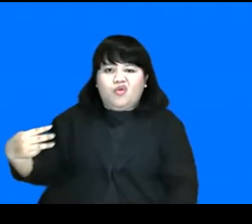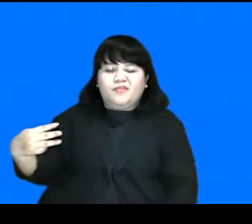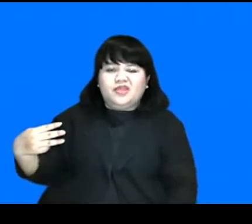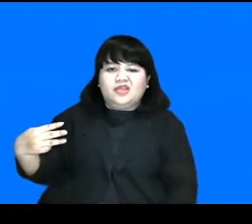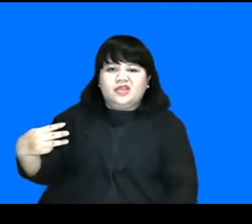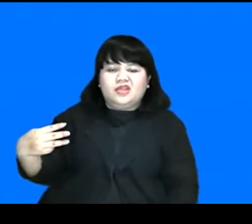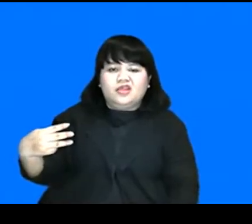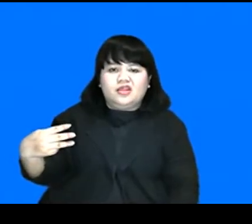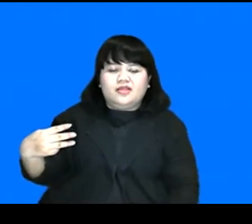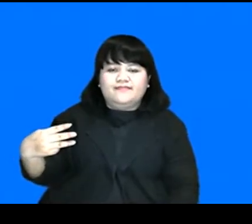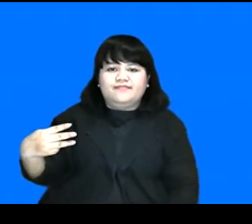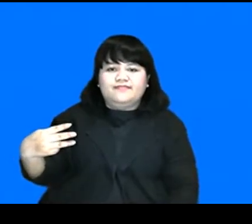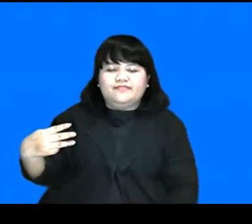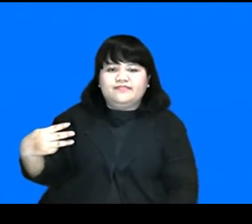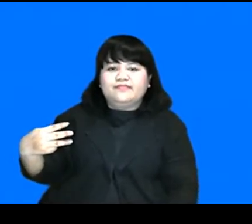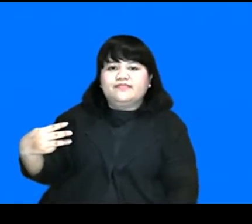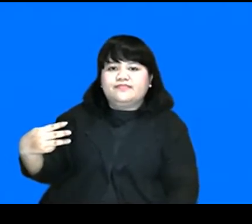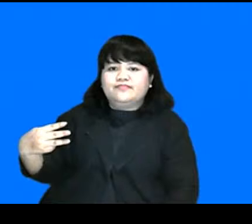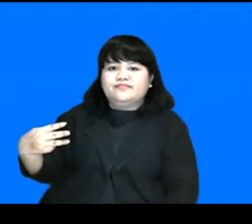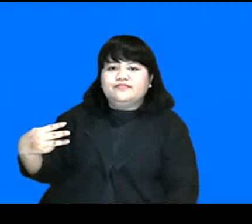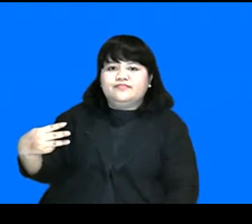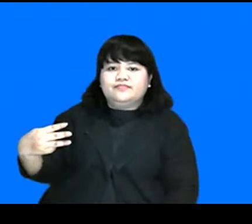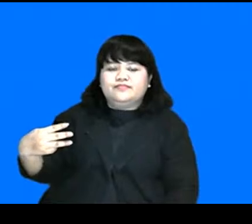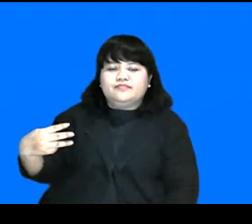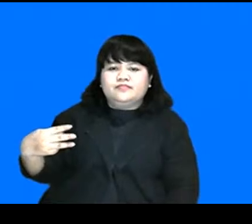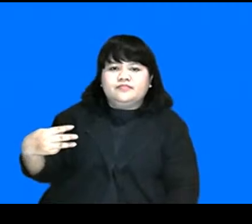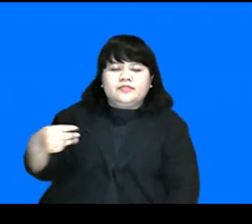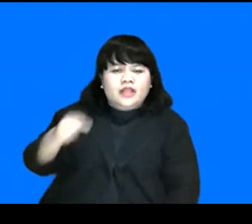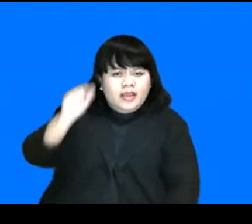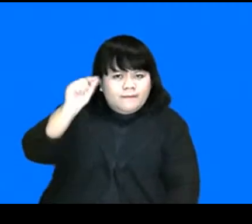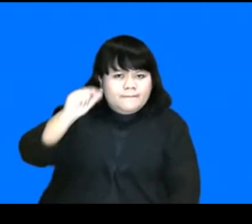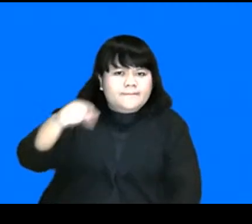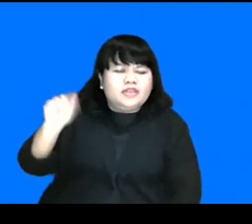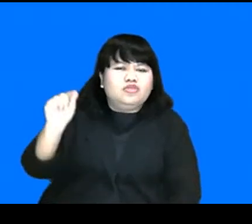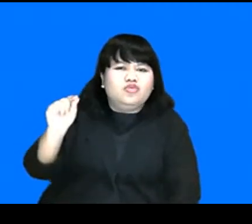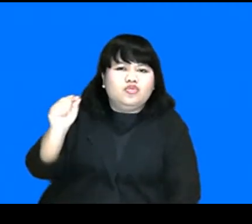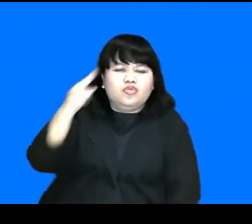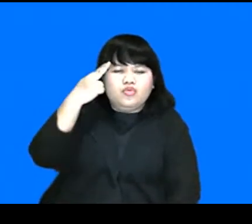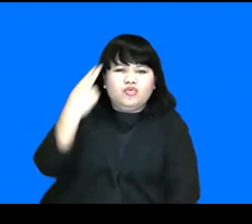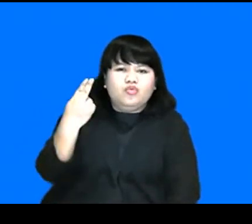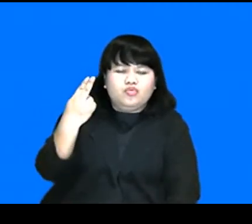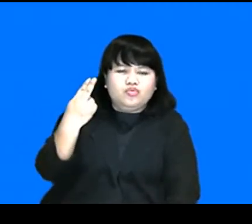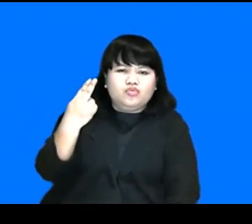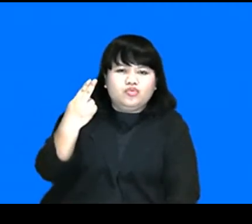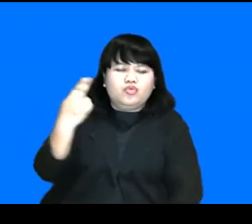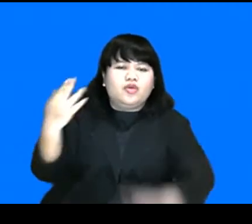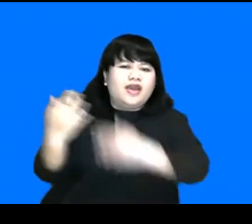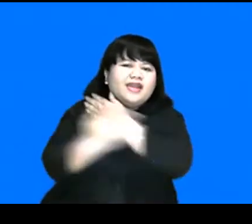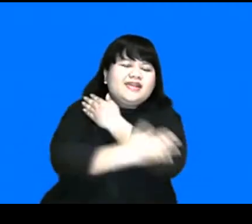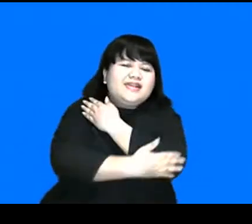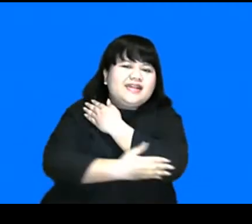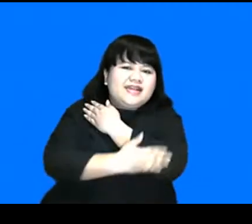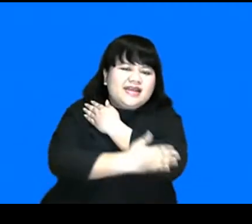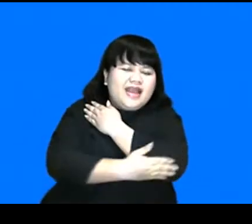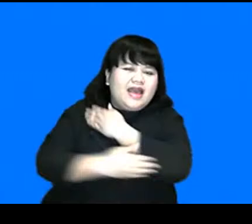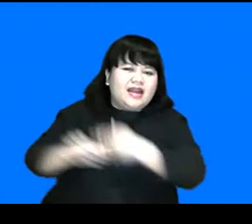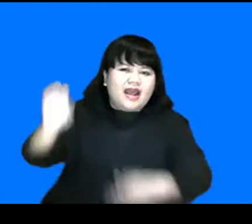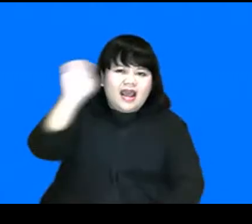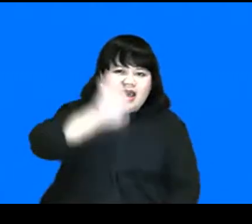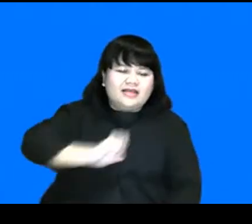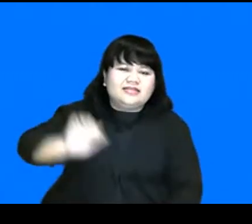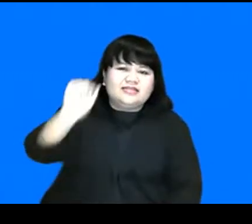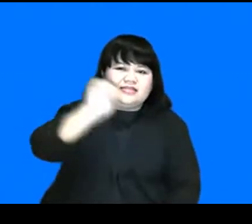I think it's true for Asia as a whole, not necessarily other regions, is that you also, there is a political economy where you